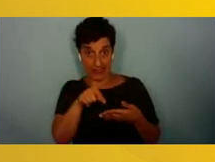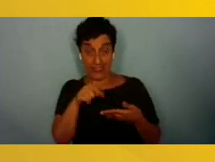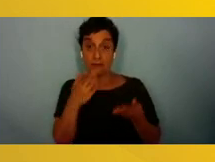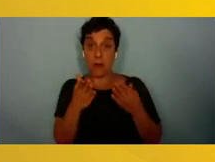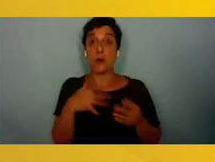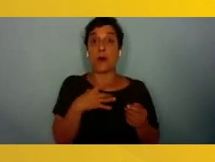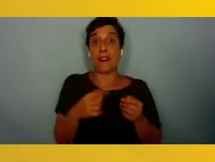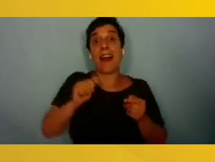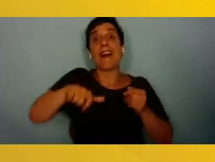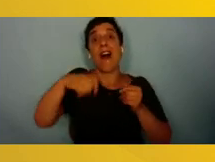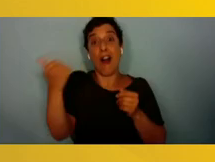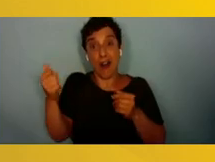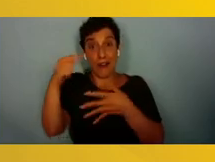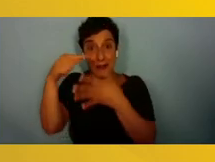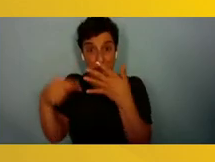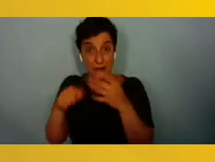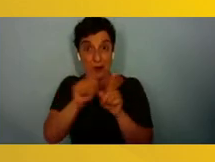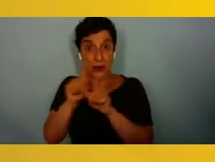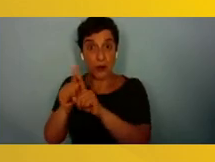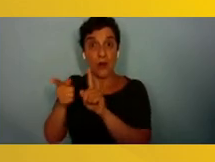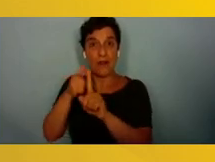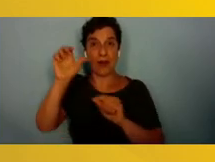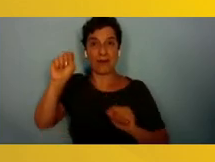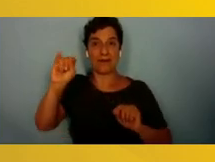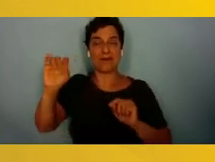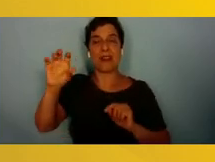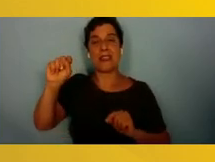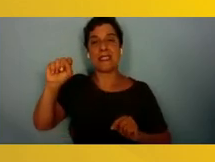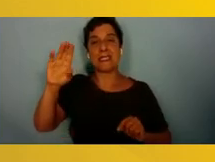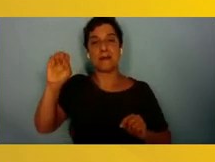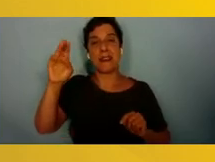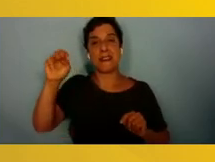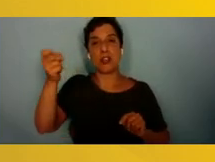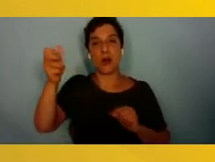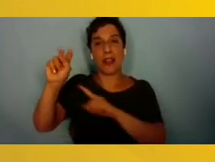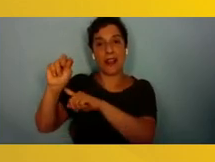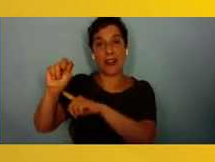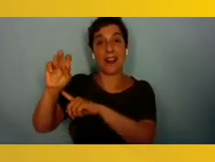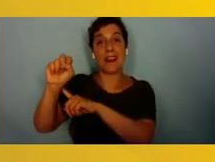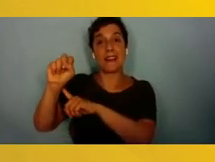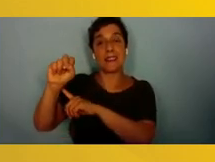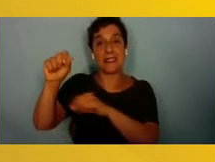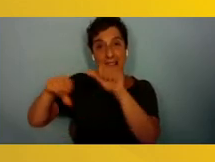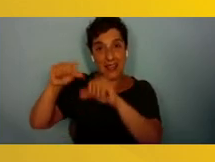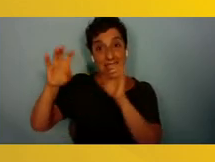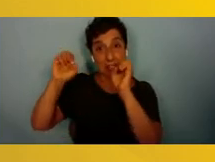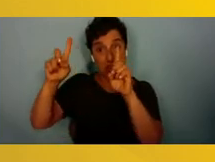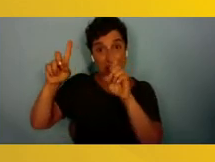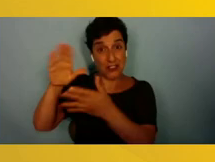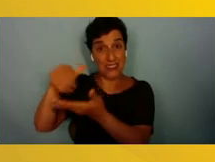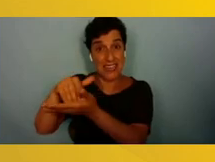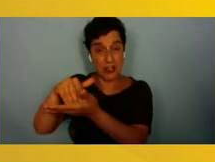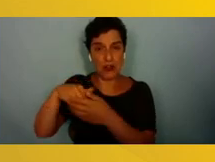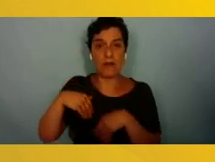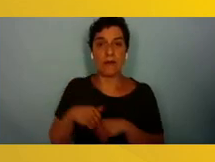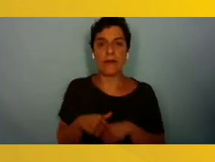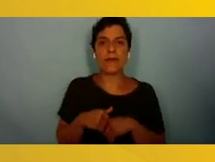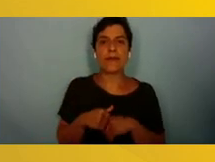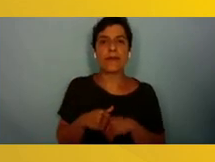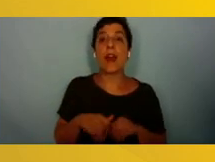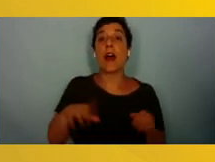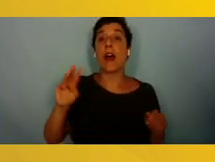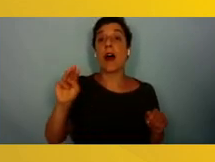other resources from the Smithsonian Science Education Center. I think Melissa is putting some links in the chat